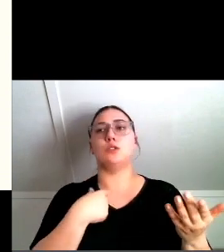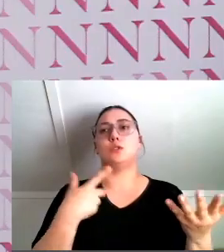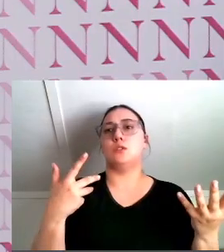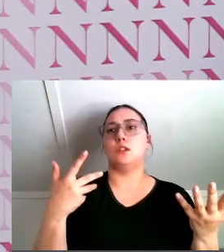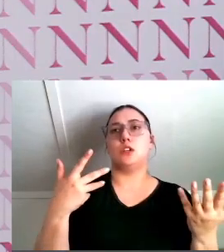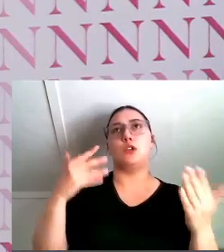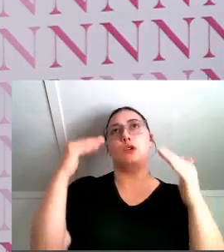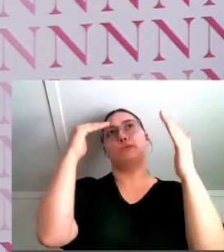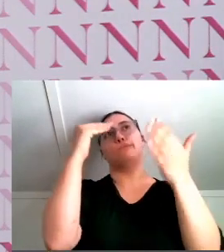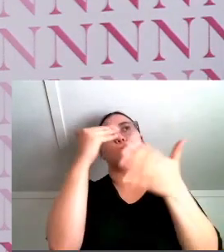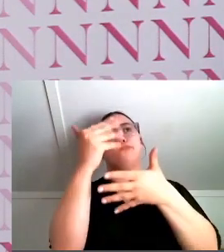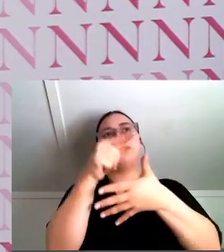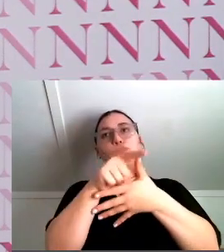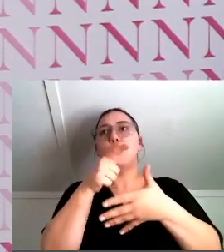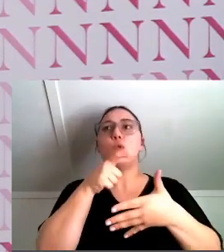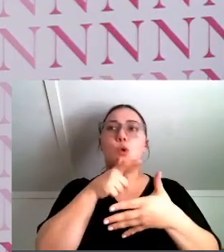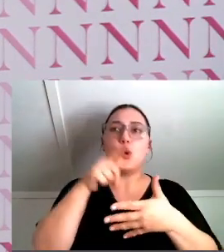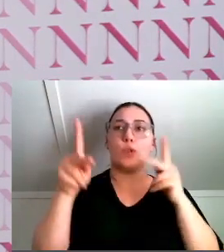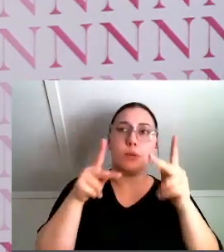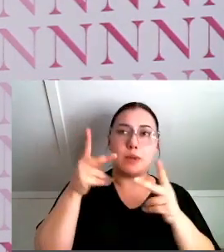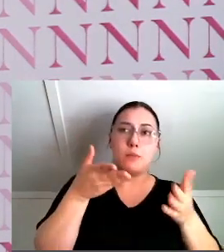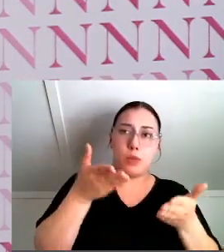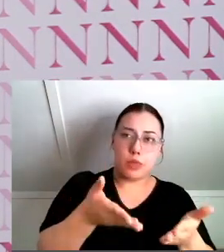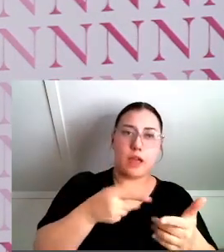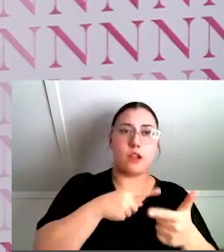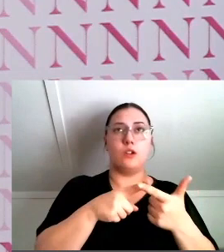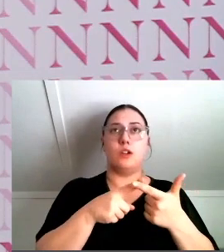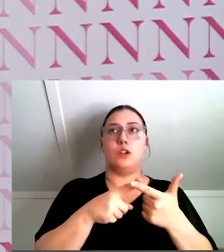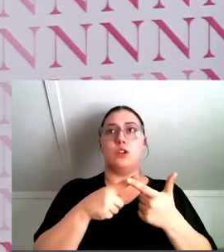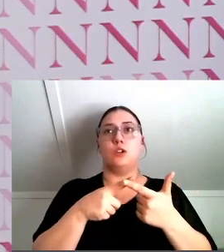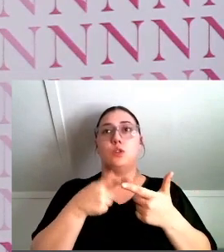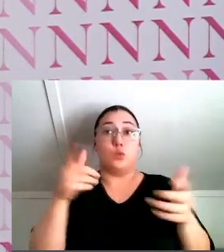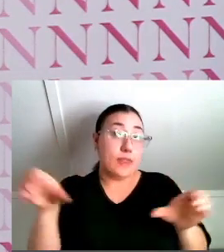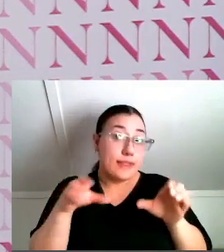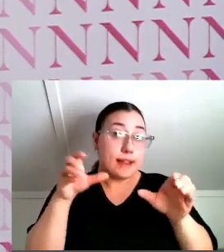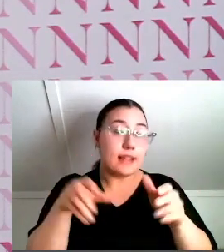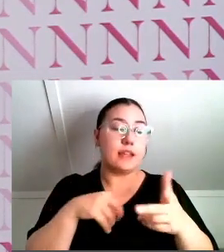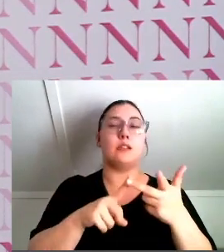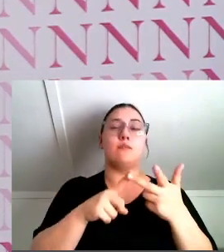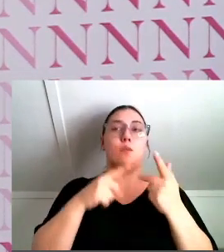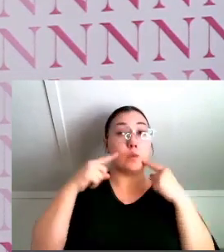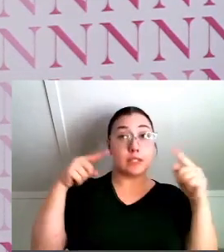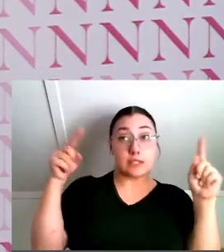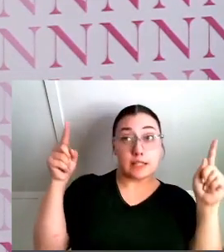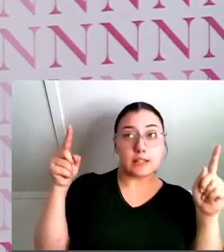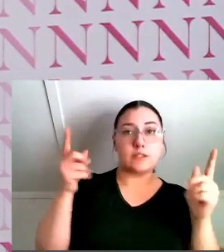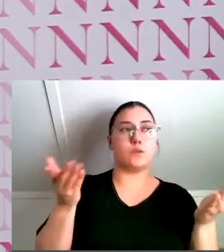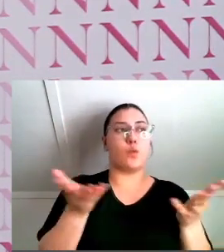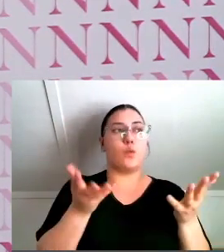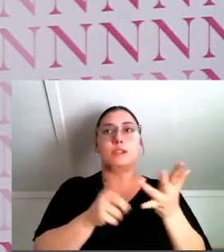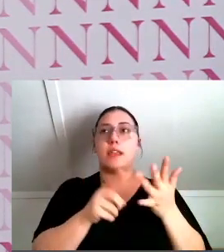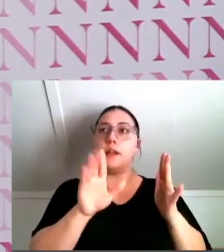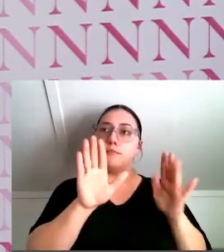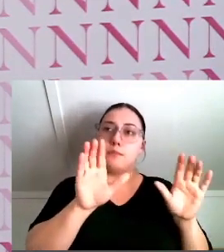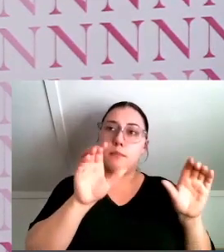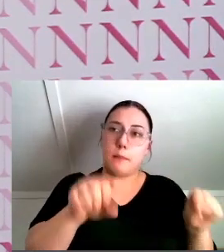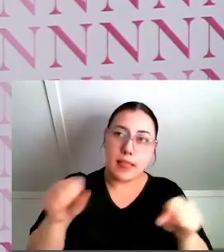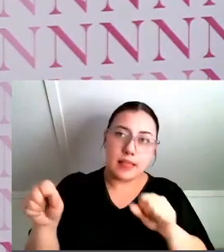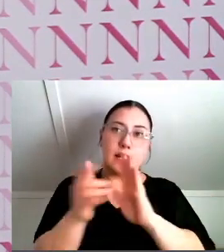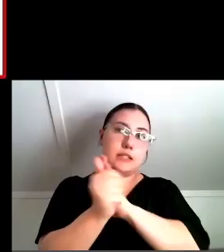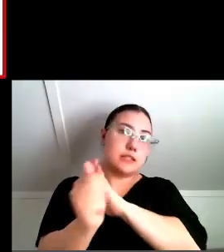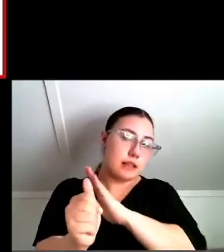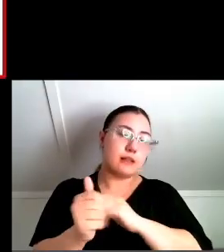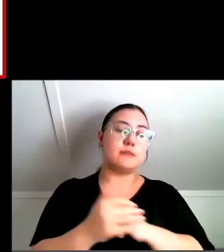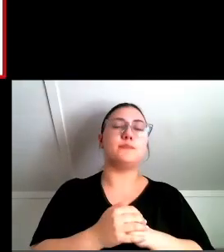doing, their success over time, and their abilities. And this information becomes, I think, at some level,